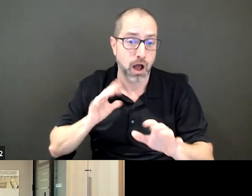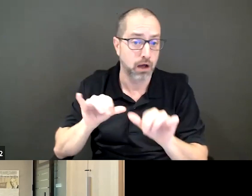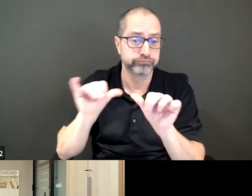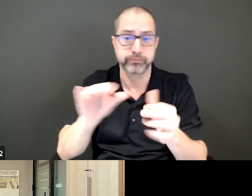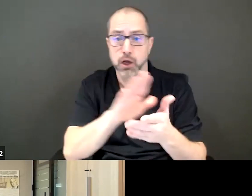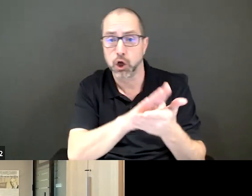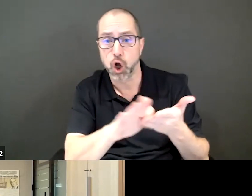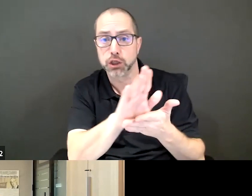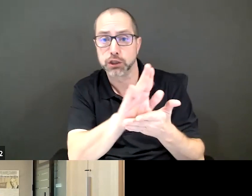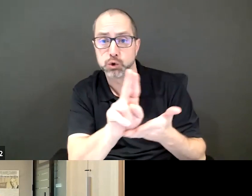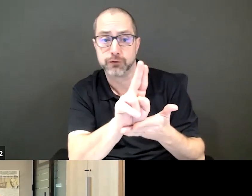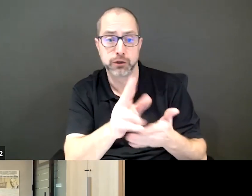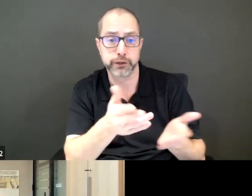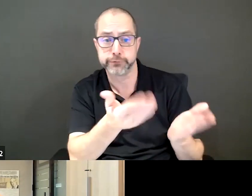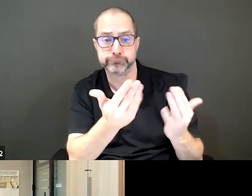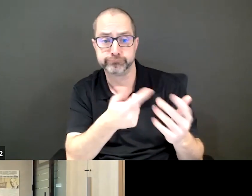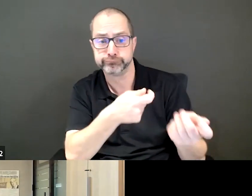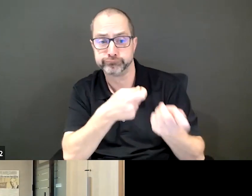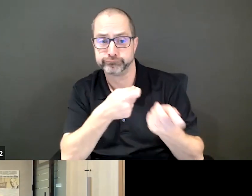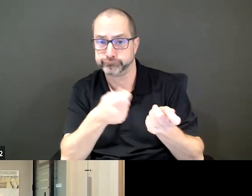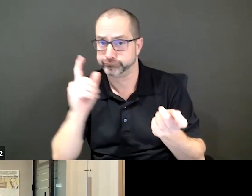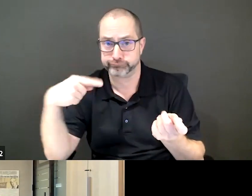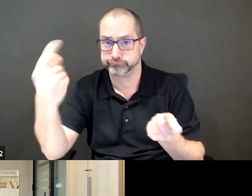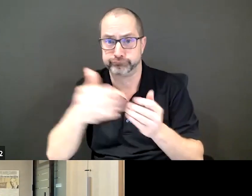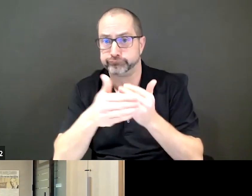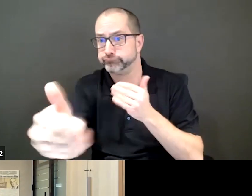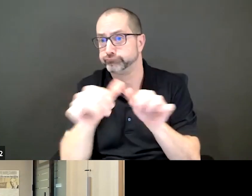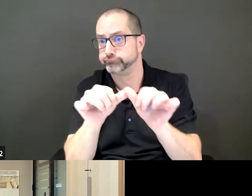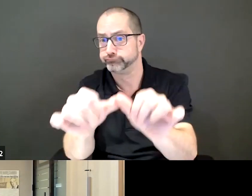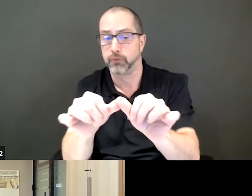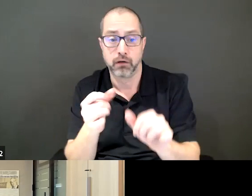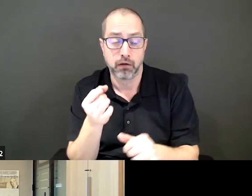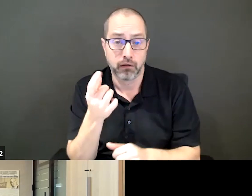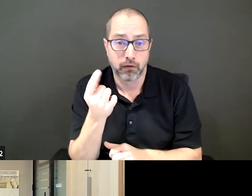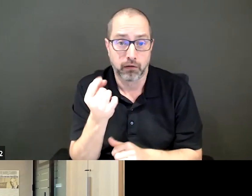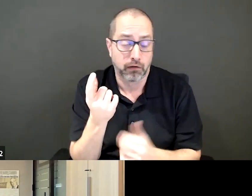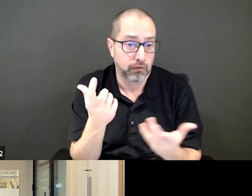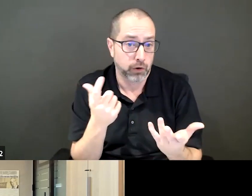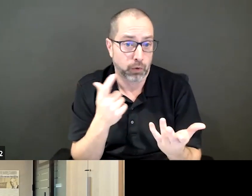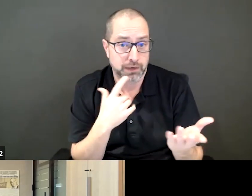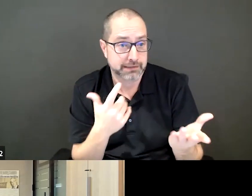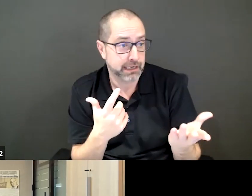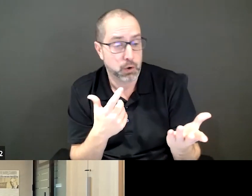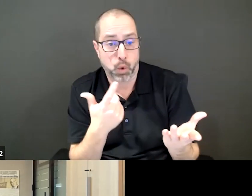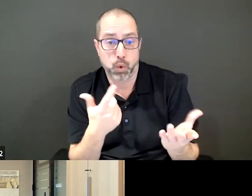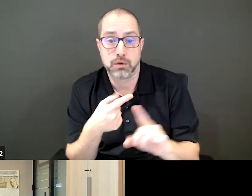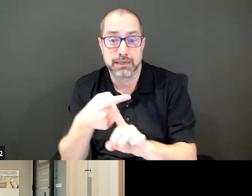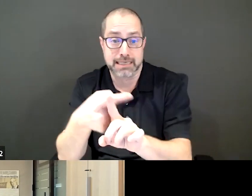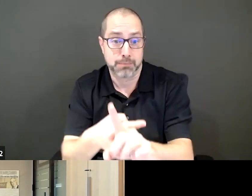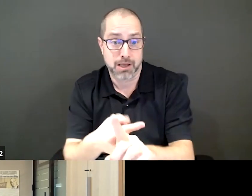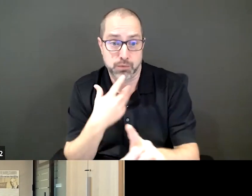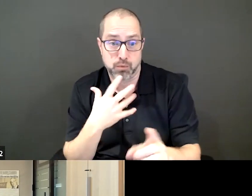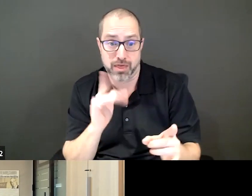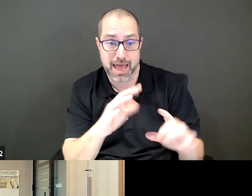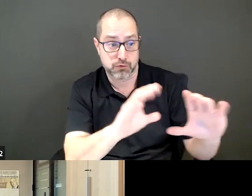the universities and say, I want you to deliver, next month, X number of people fully formed with these